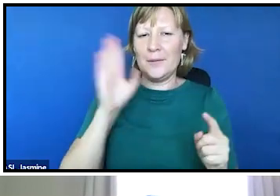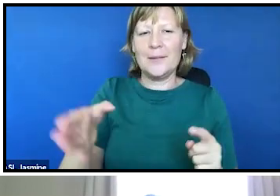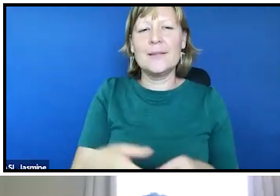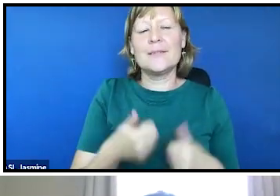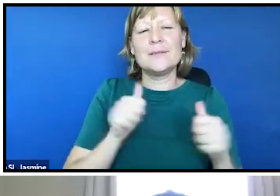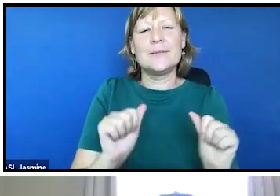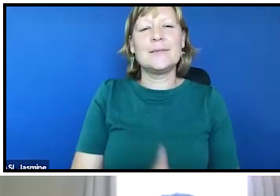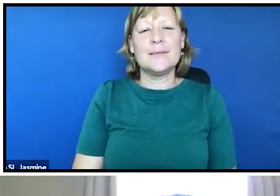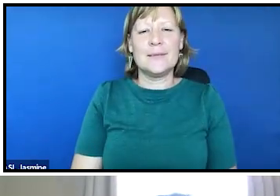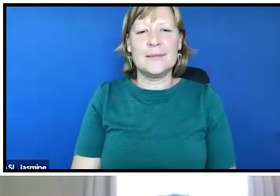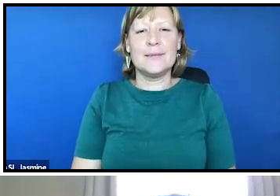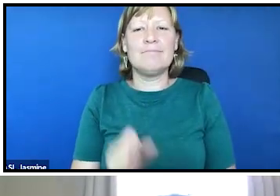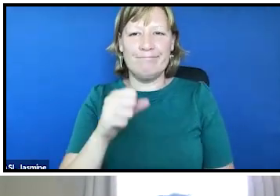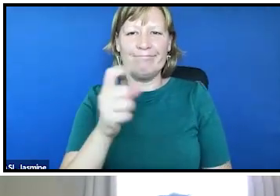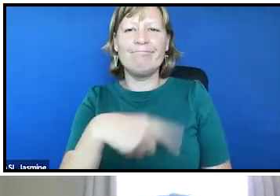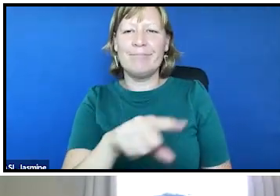They did like that.